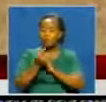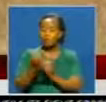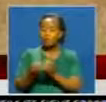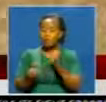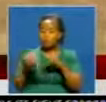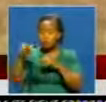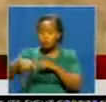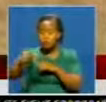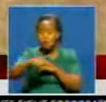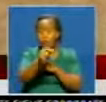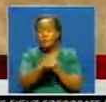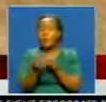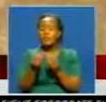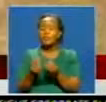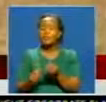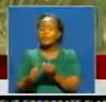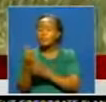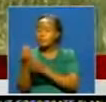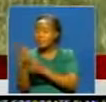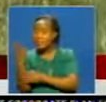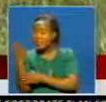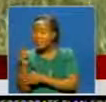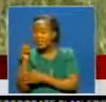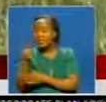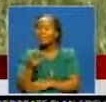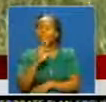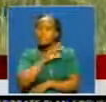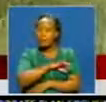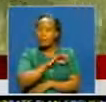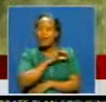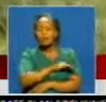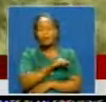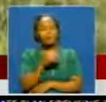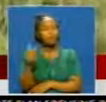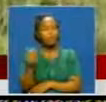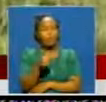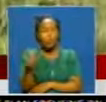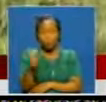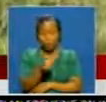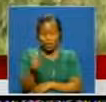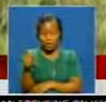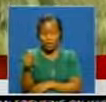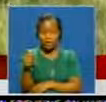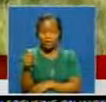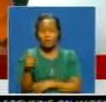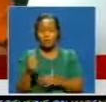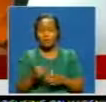Uhondo uko hapa. Benson Rioba reporting for KBC Prime Edition.